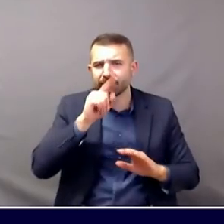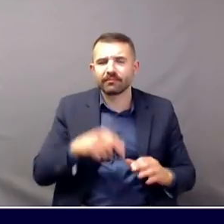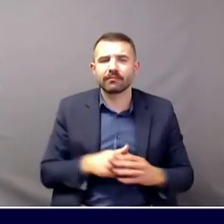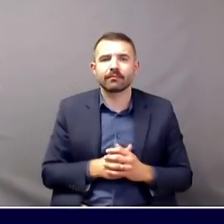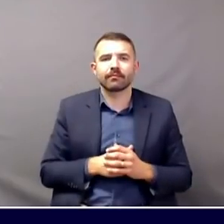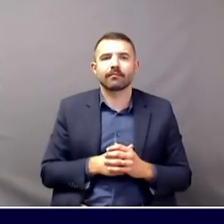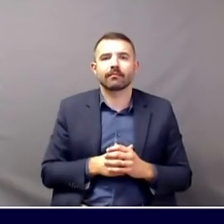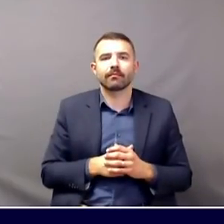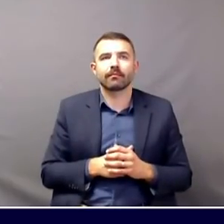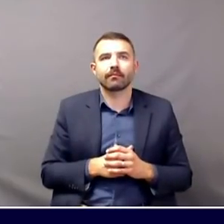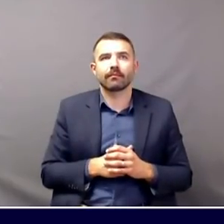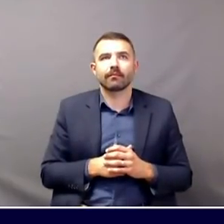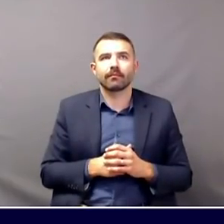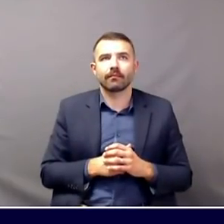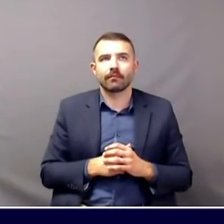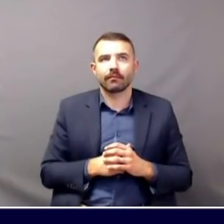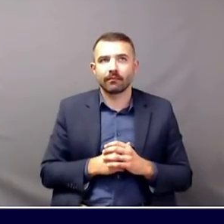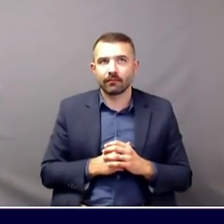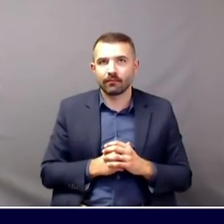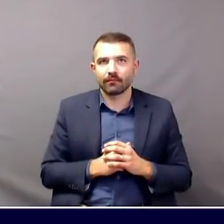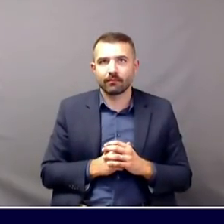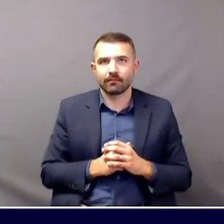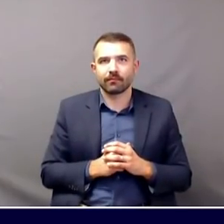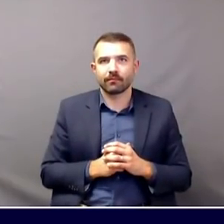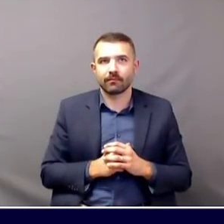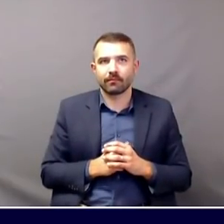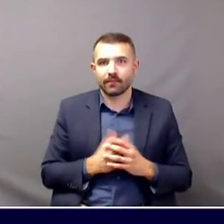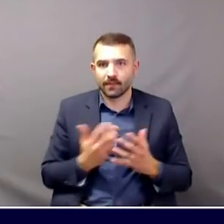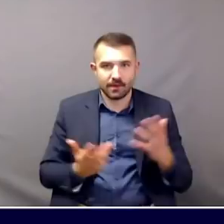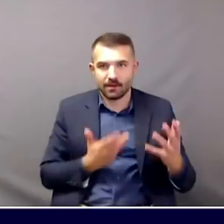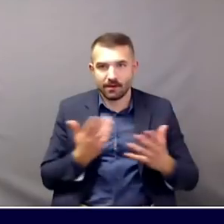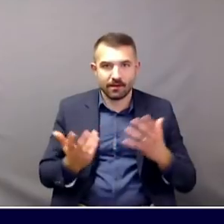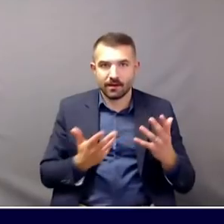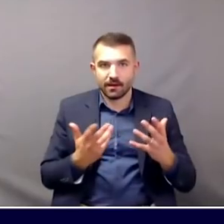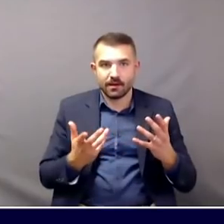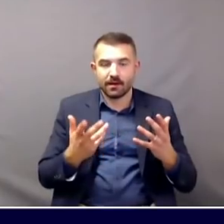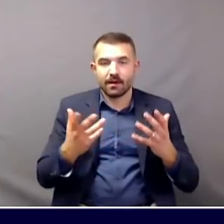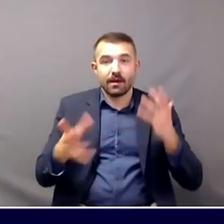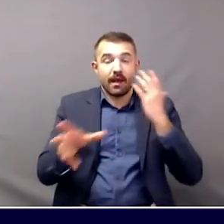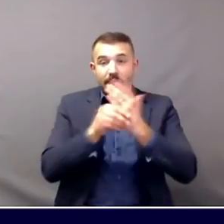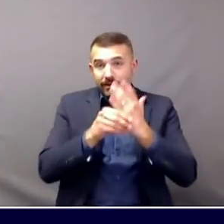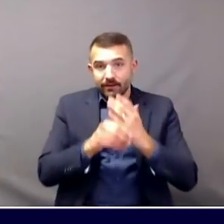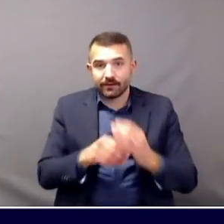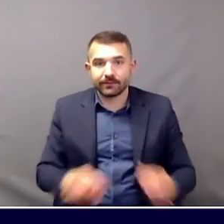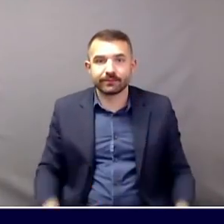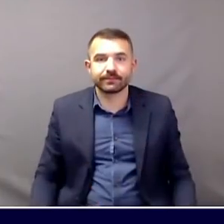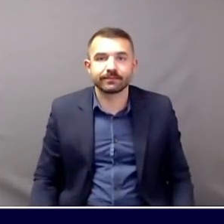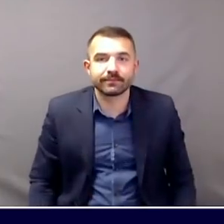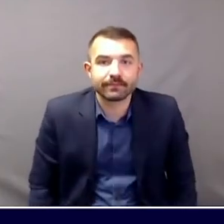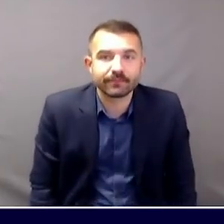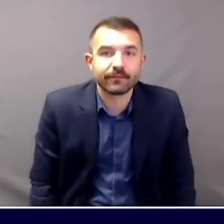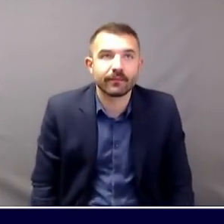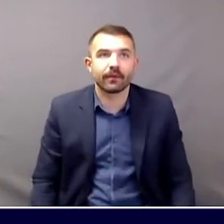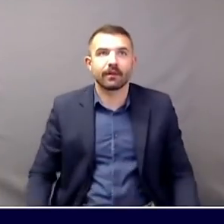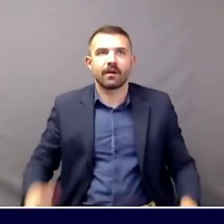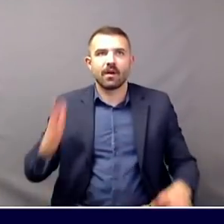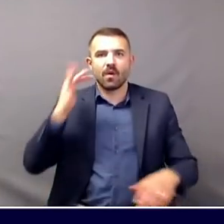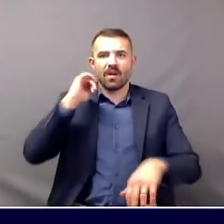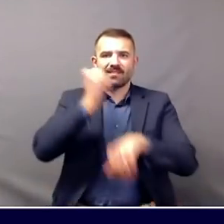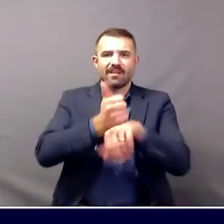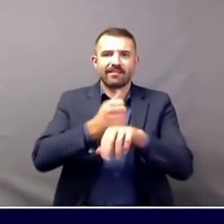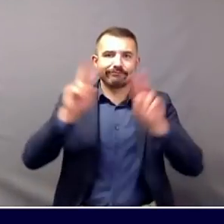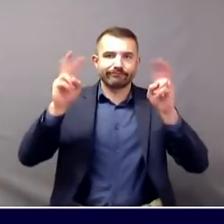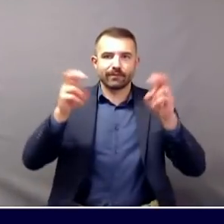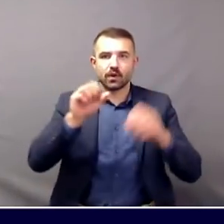any just- shortages in this chemical? I was just going to add that, but that is why, though, we set it up in the first place, these swab and sends, was because